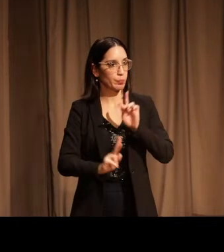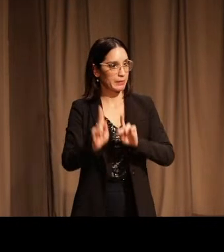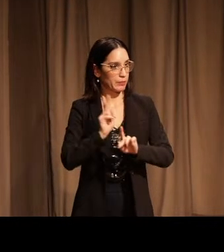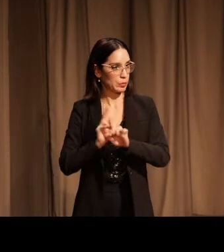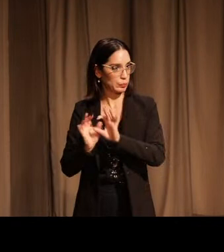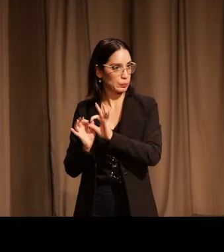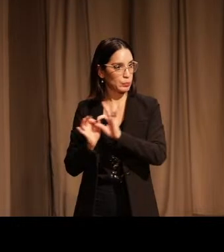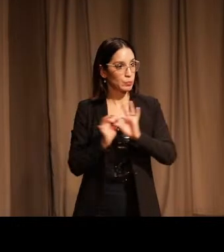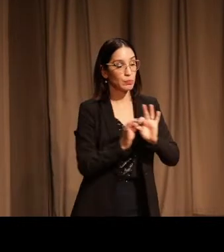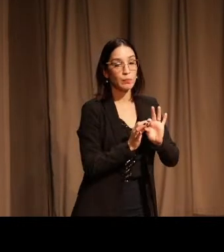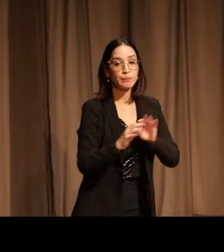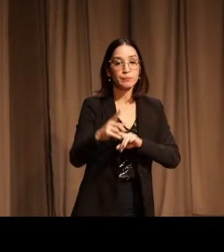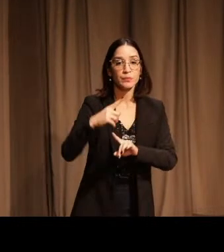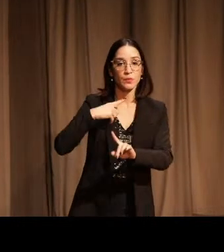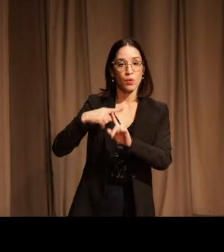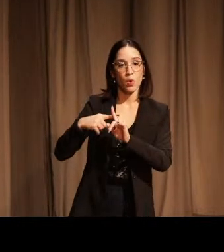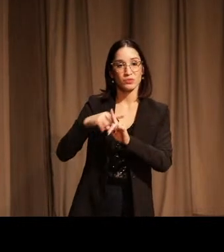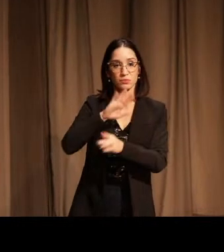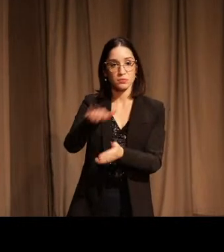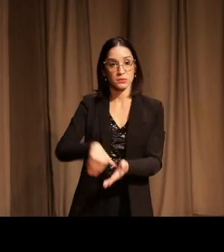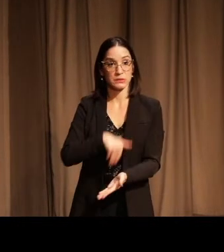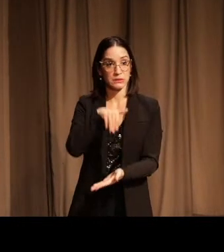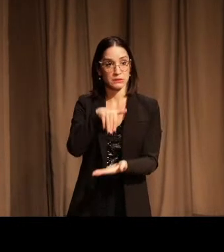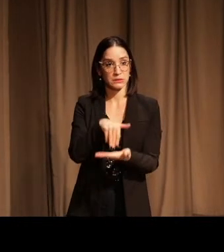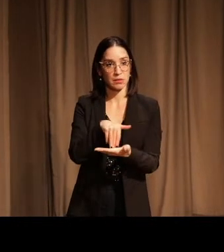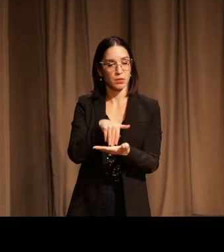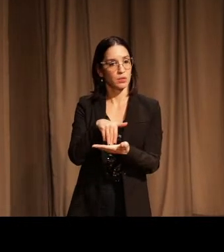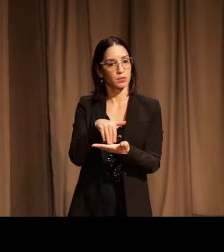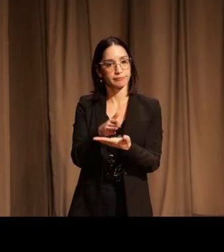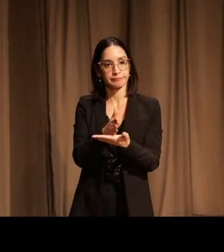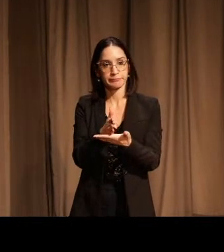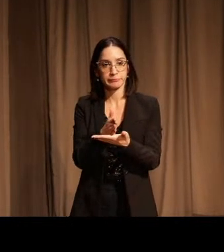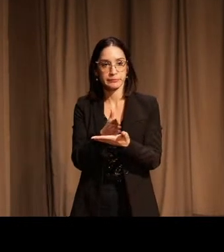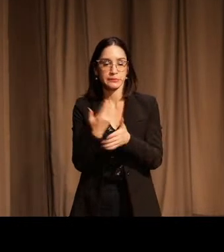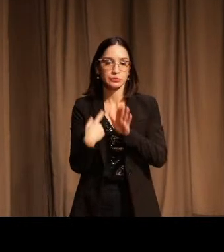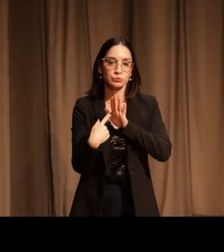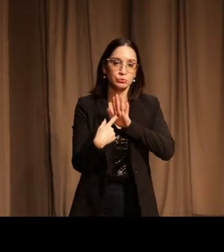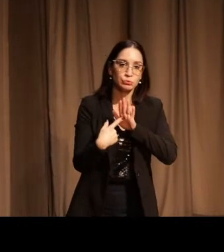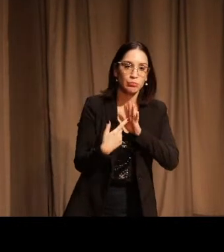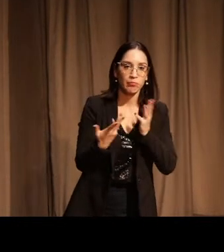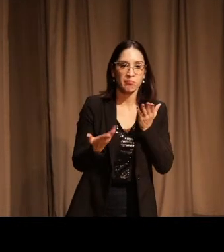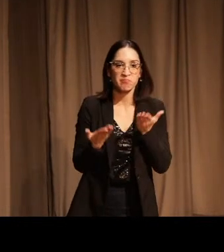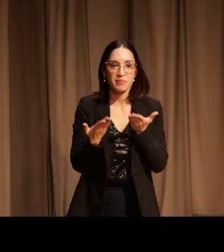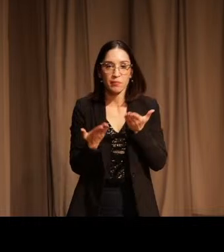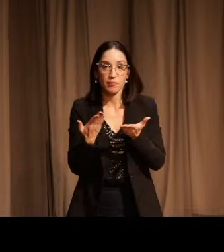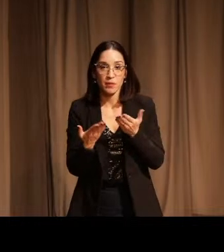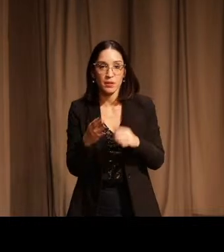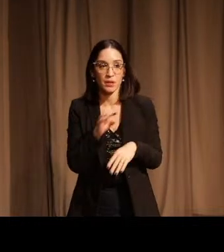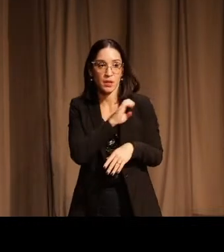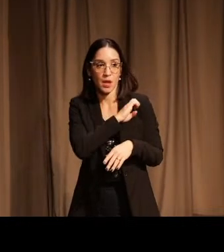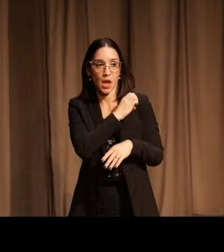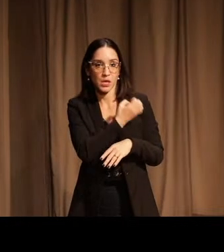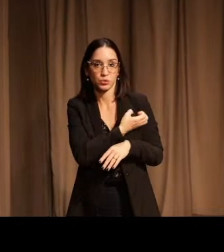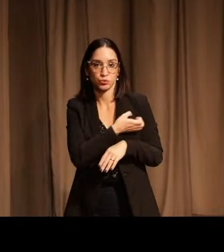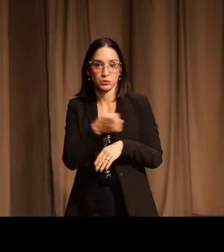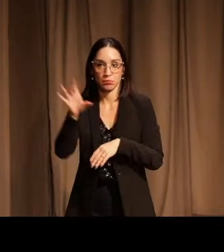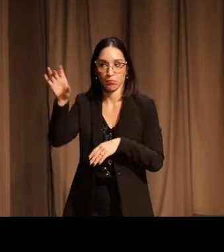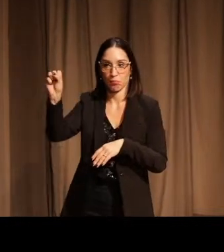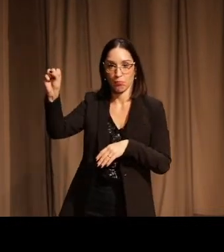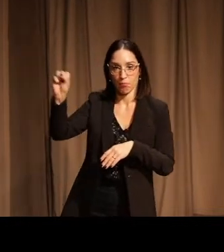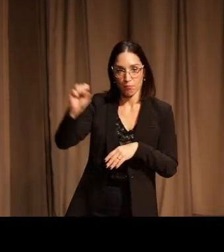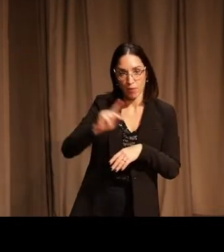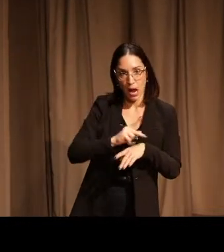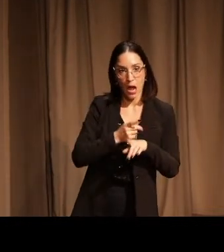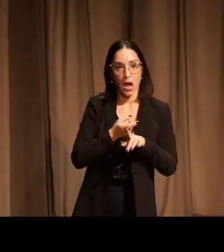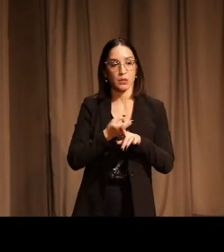well as in the center, it's more of, this energy, maybe possibly returning to the center of the earth and maybe becoming something